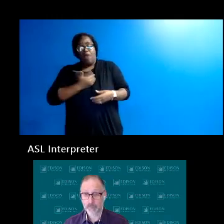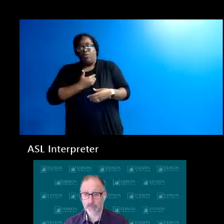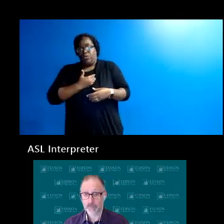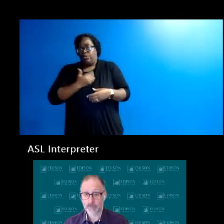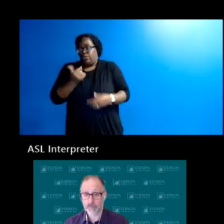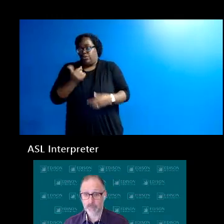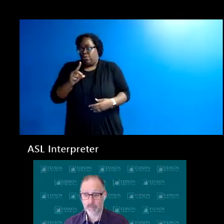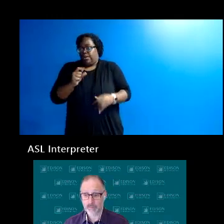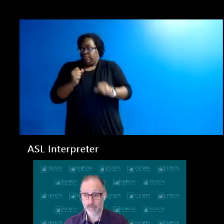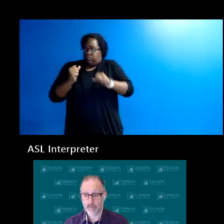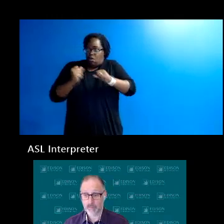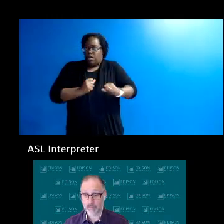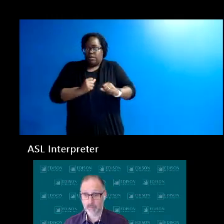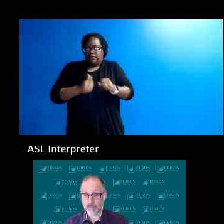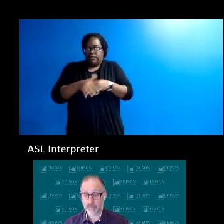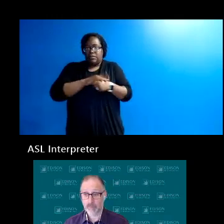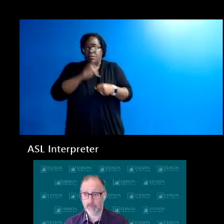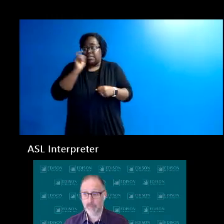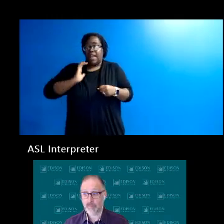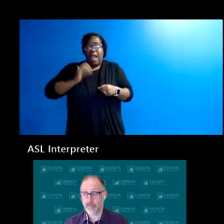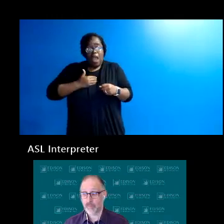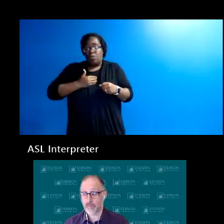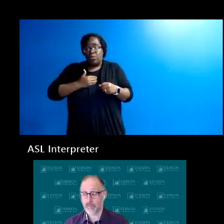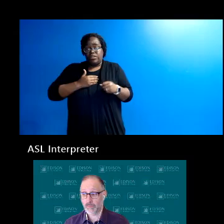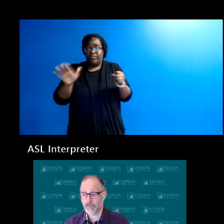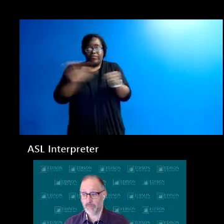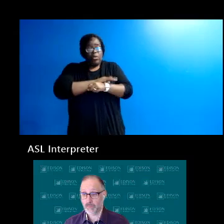especially since our subdivision is complete underground? It was part